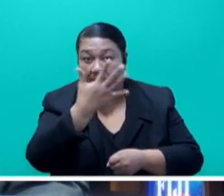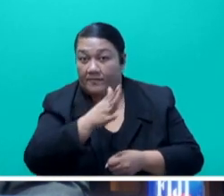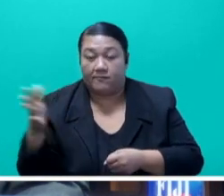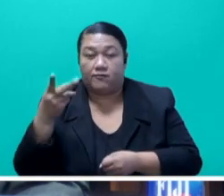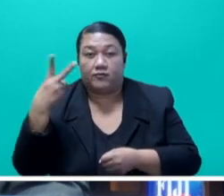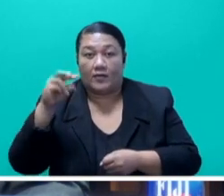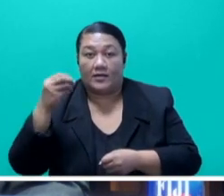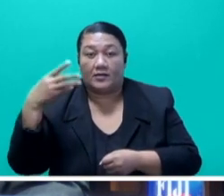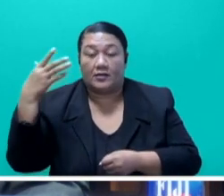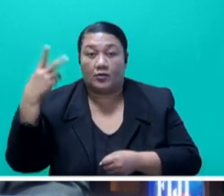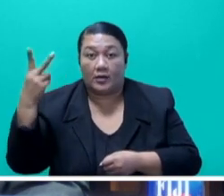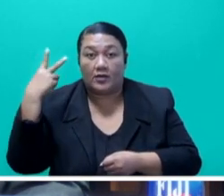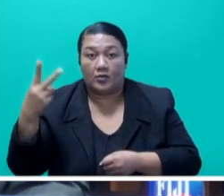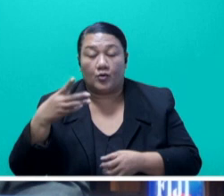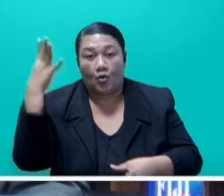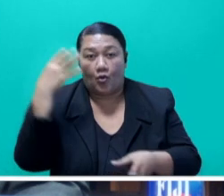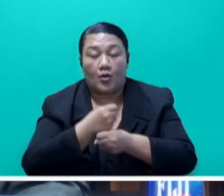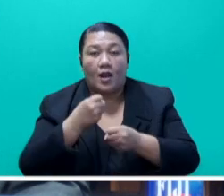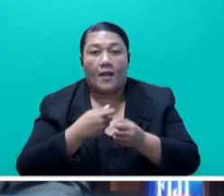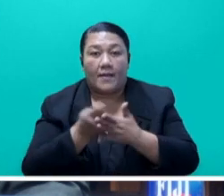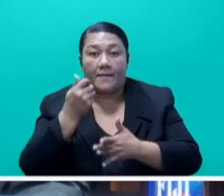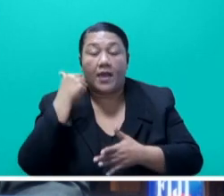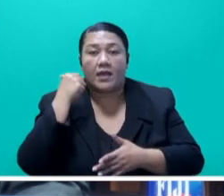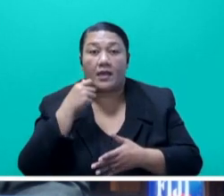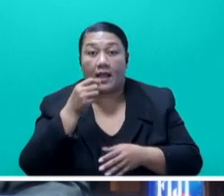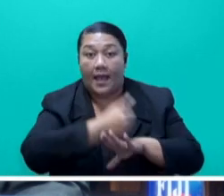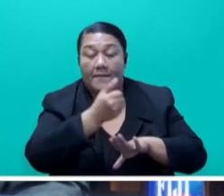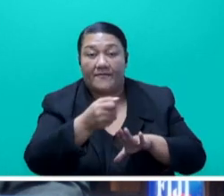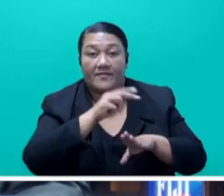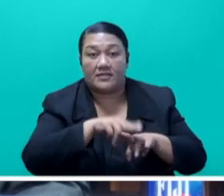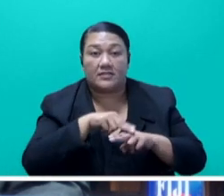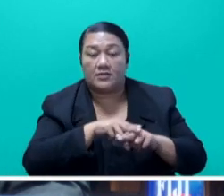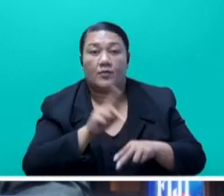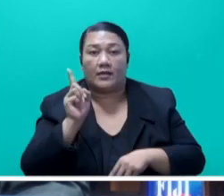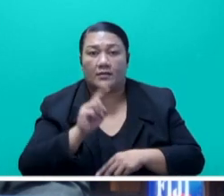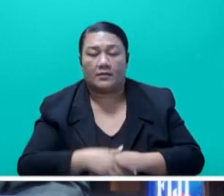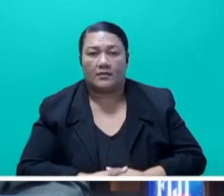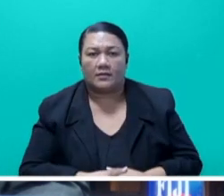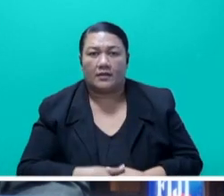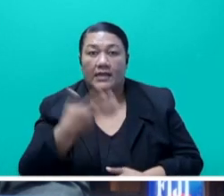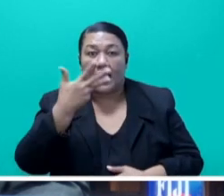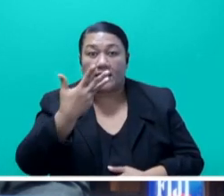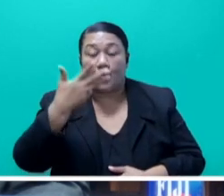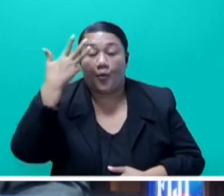2022, total reimbursement to the government of Fiji is around